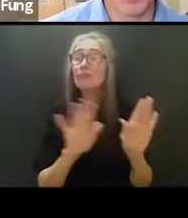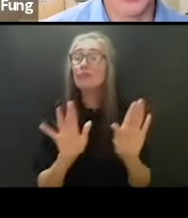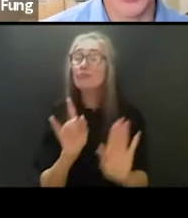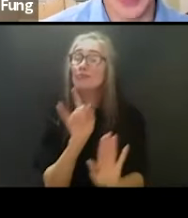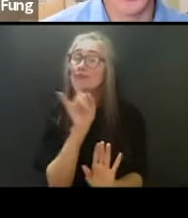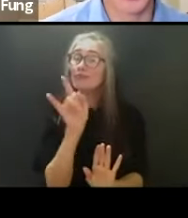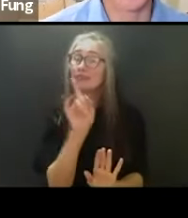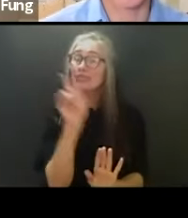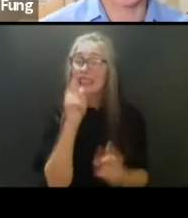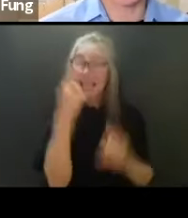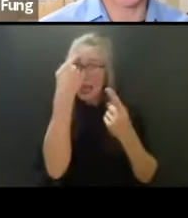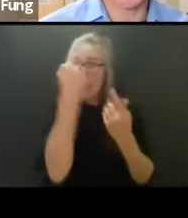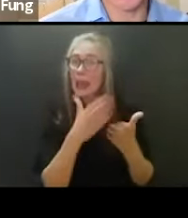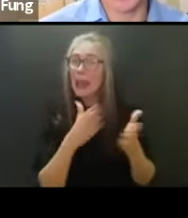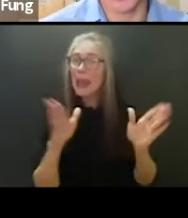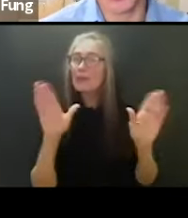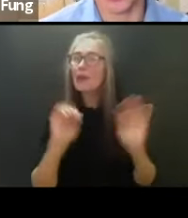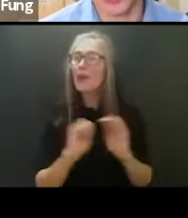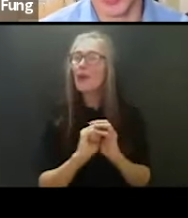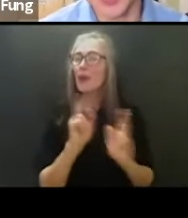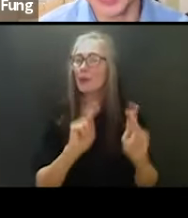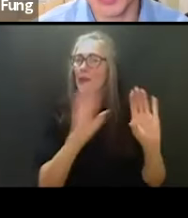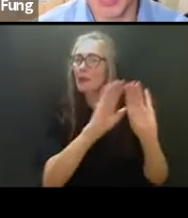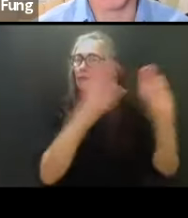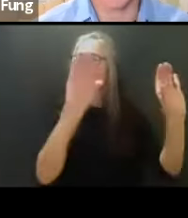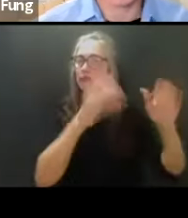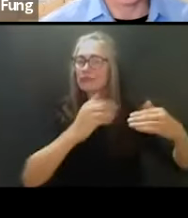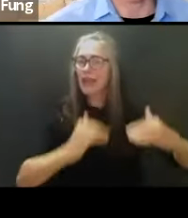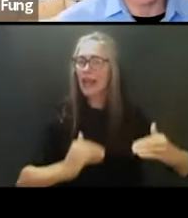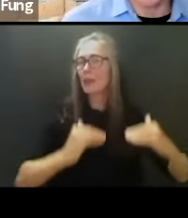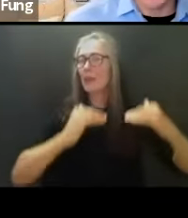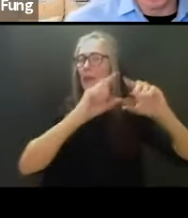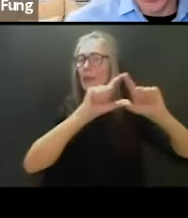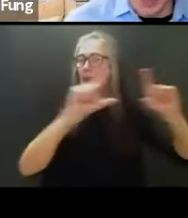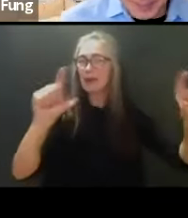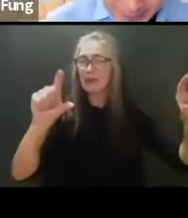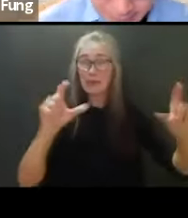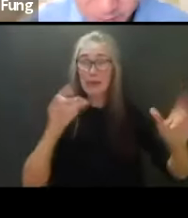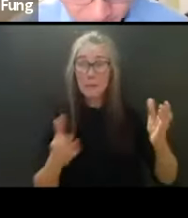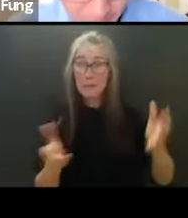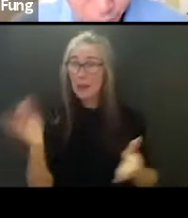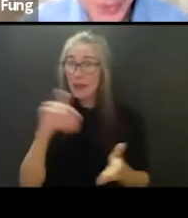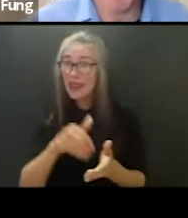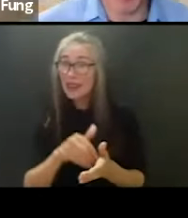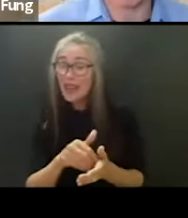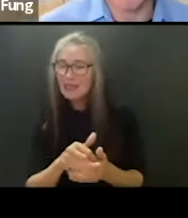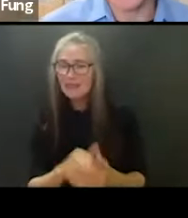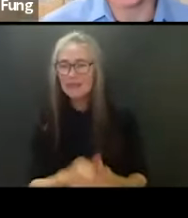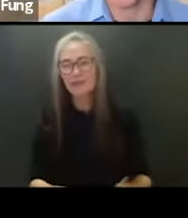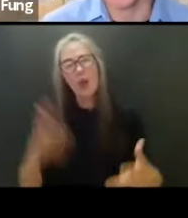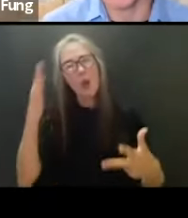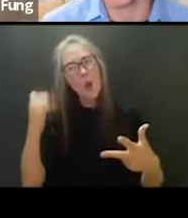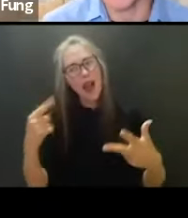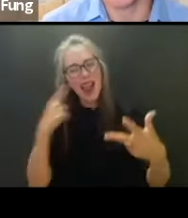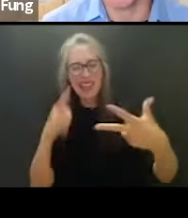the problems of that genteel liberal elite consensus were. I think you can probably imagine some of them. But I think it was pretty problematic